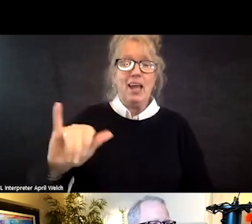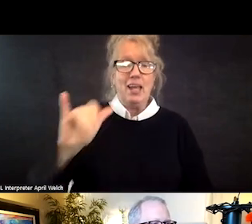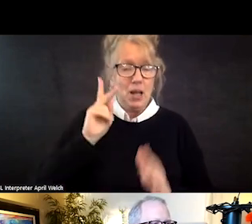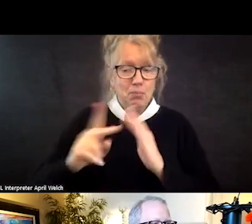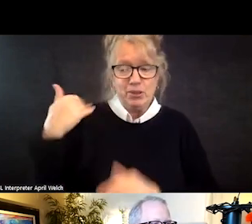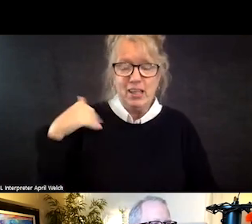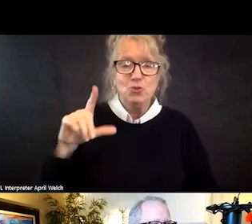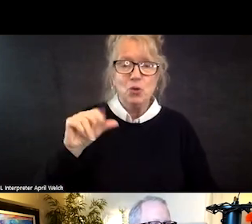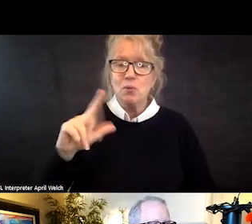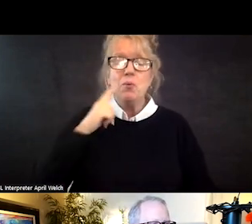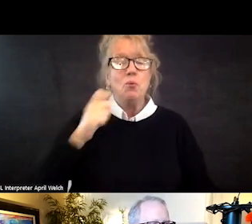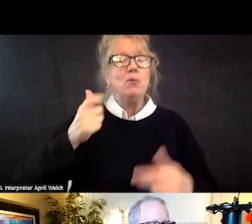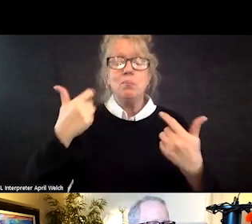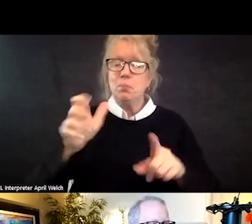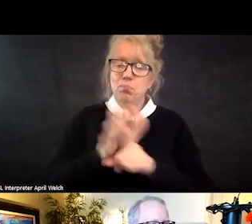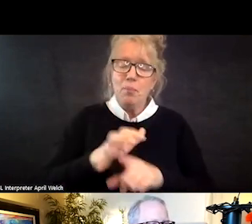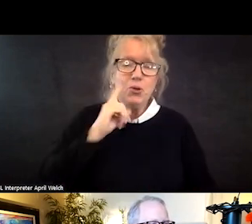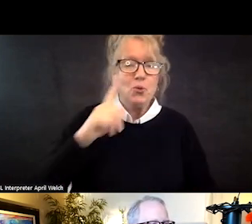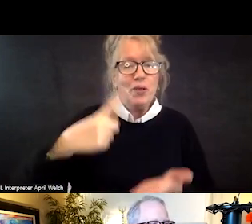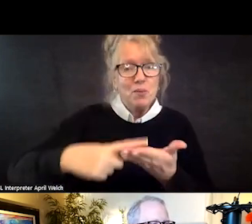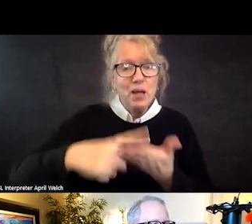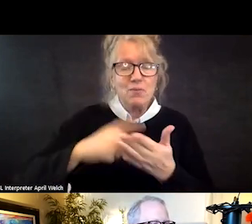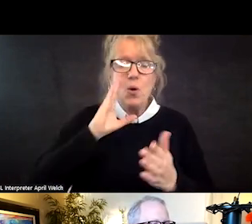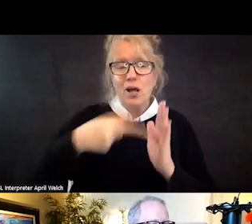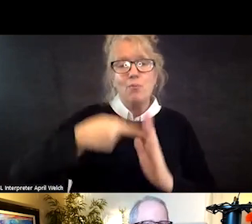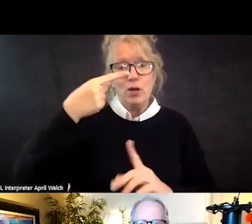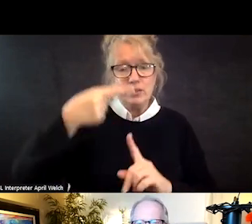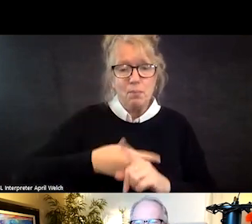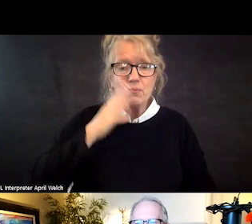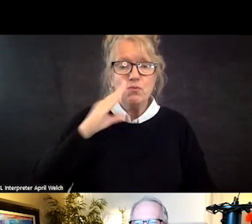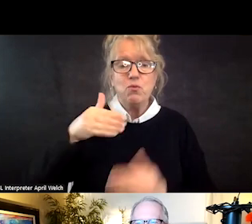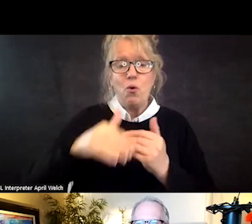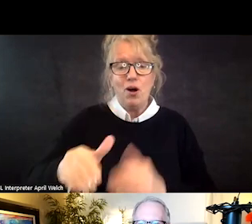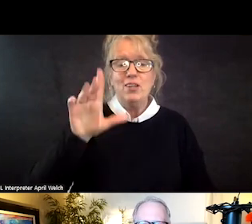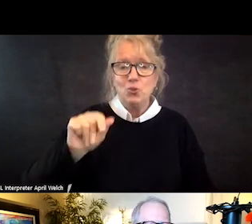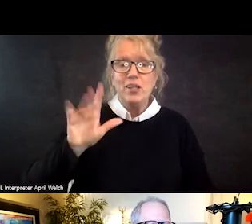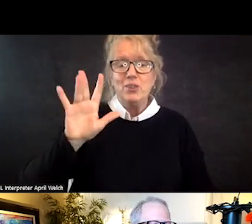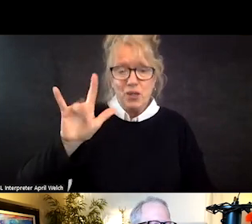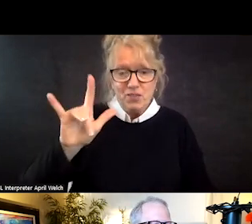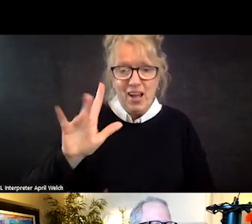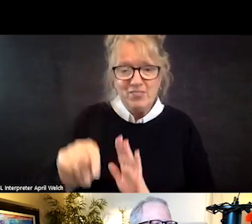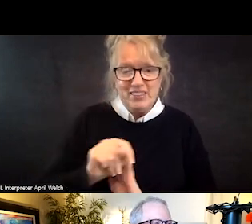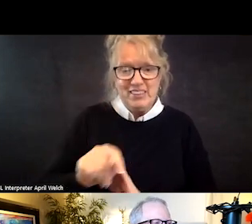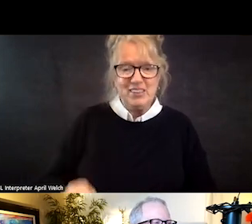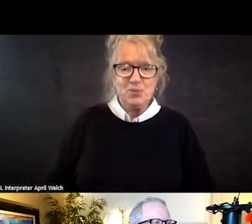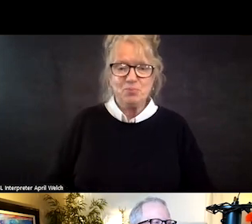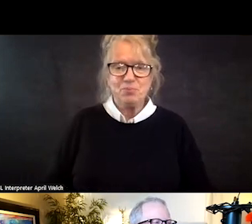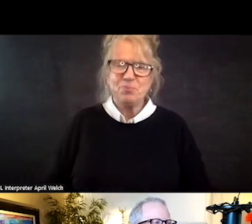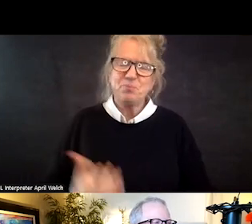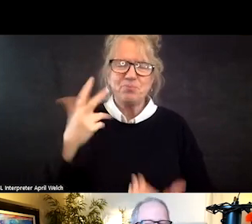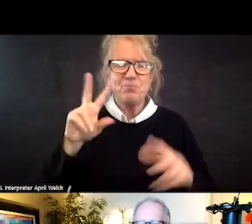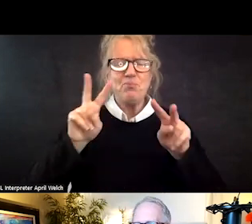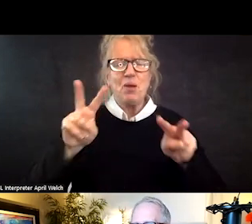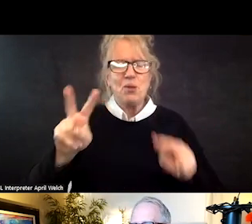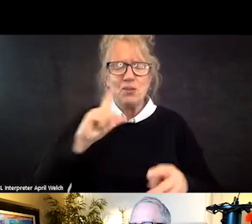we would be so popular with the debates that we would have them once a month going forward for 2025 season. So looking forward to that.